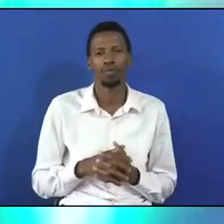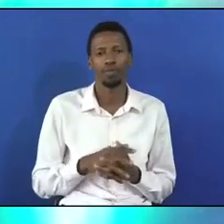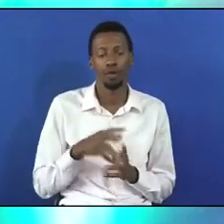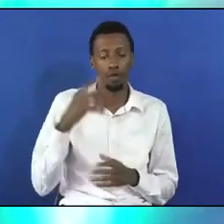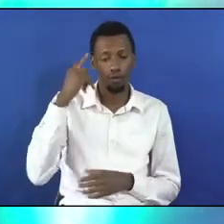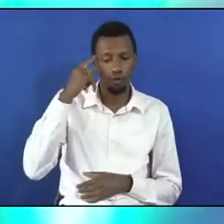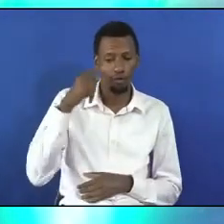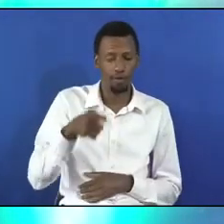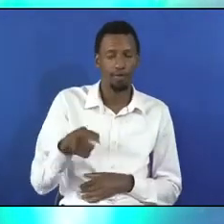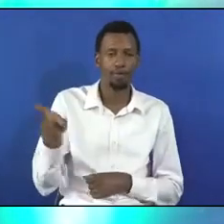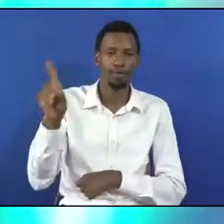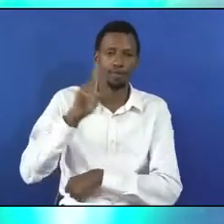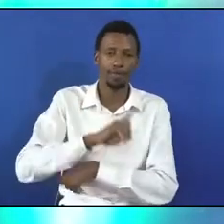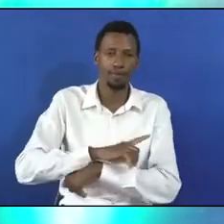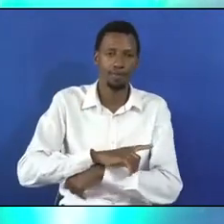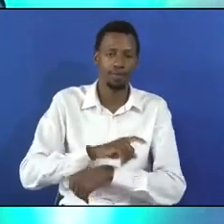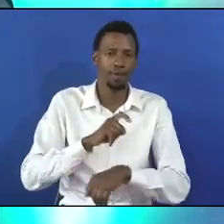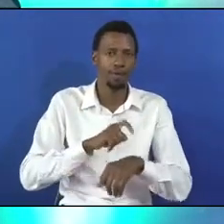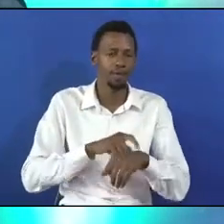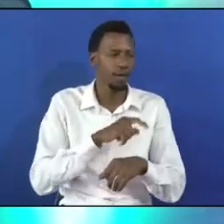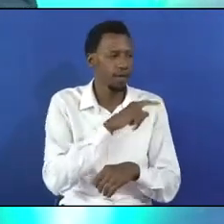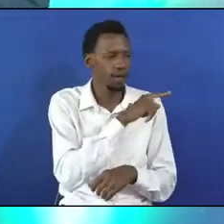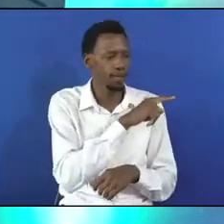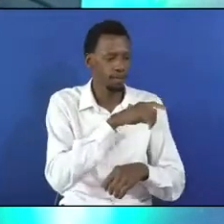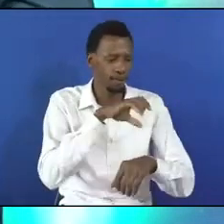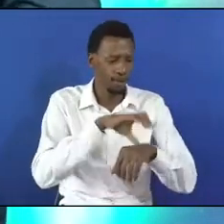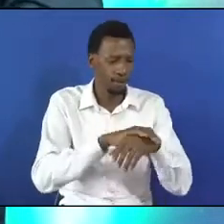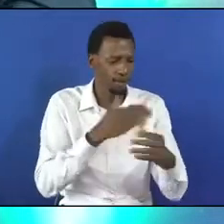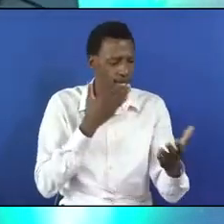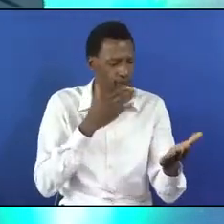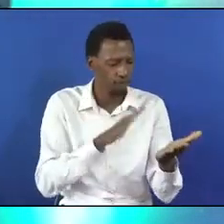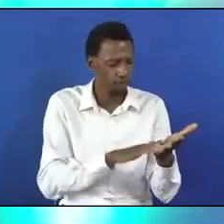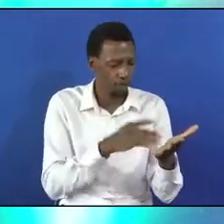for this day. When I received a transfer letter,